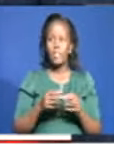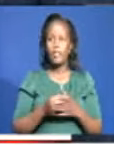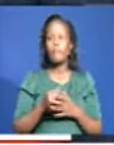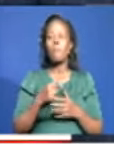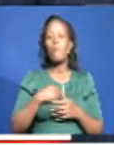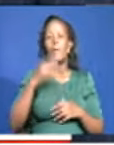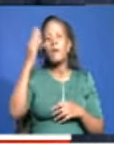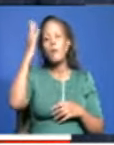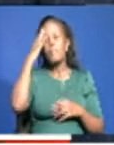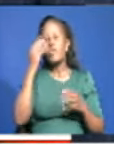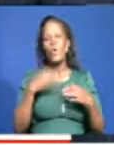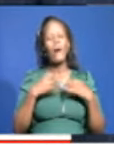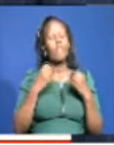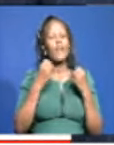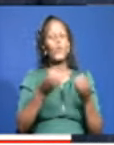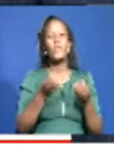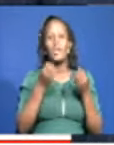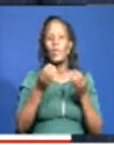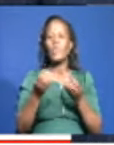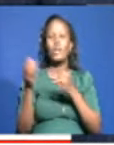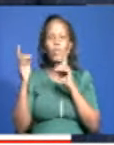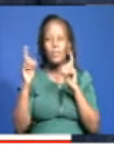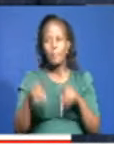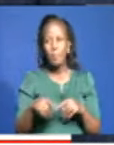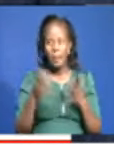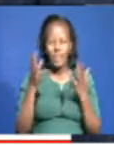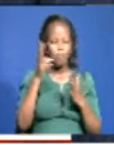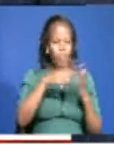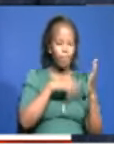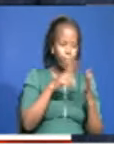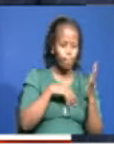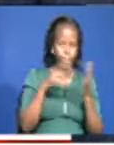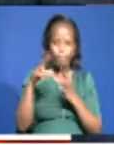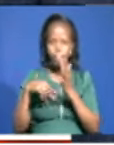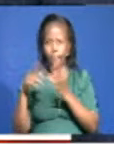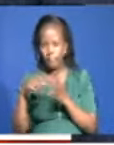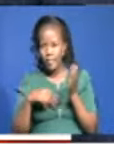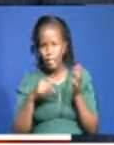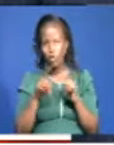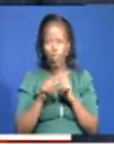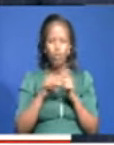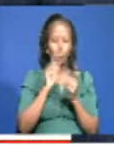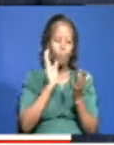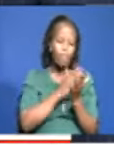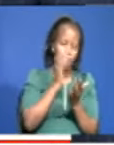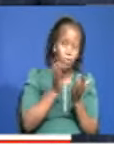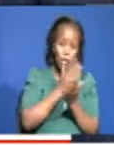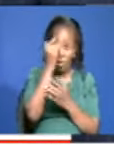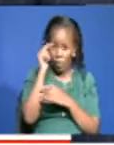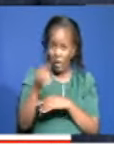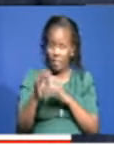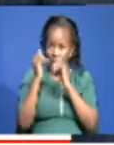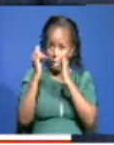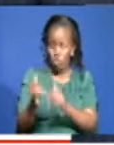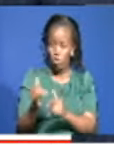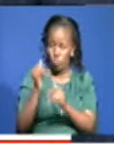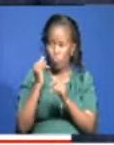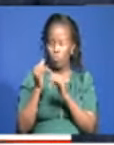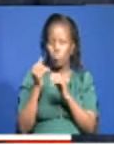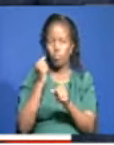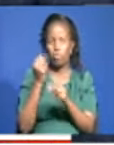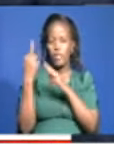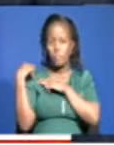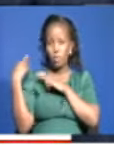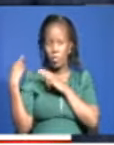lot that I need to go through to read, since this is a new challenge for me. But I believe that with